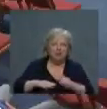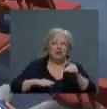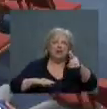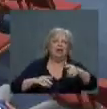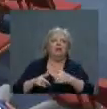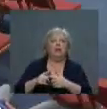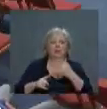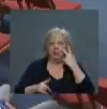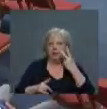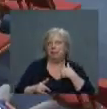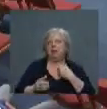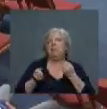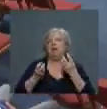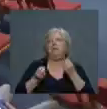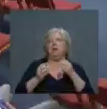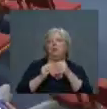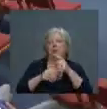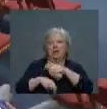So